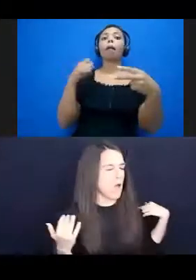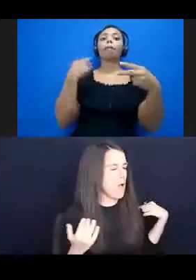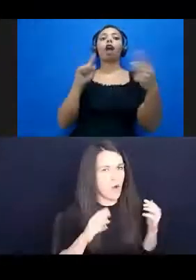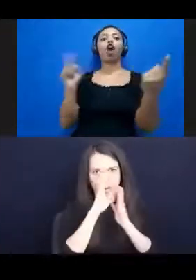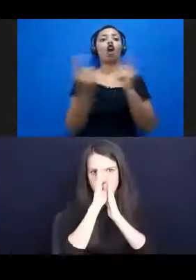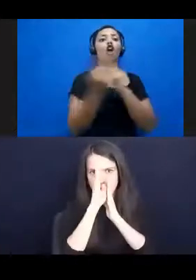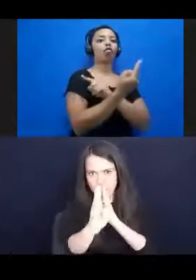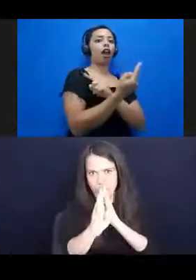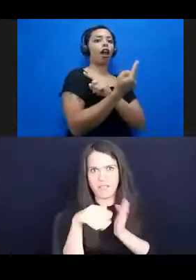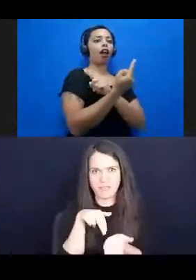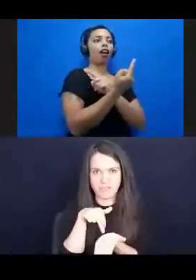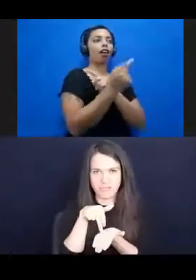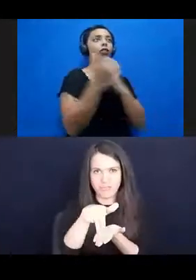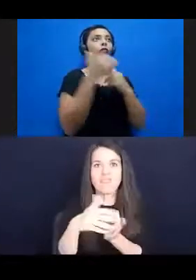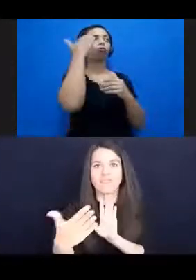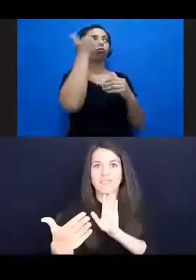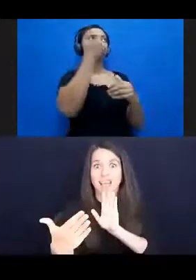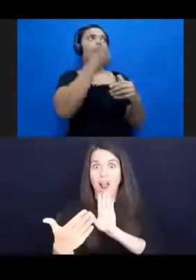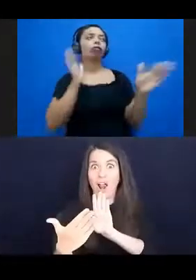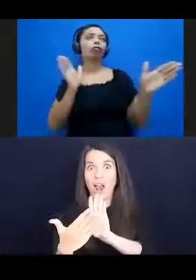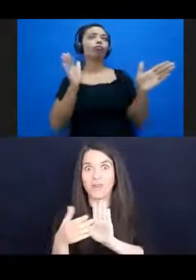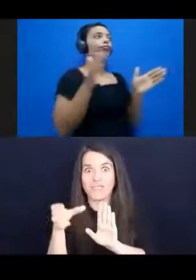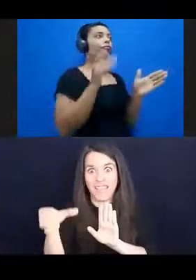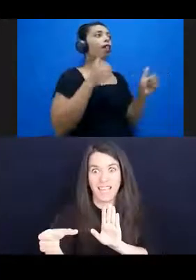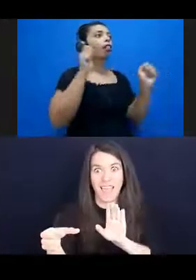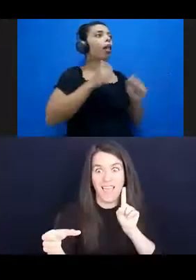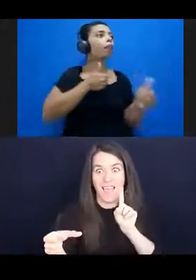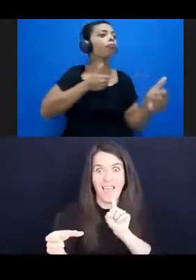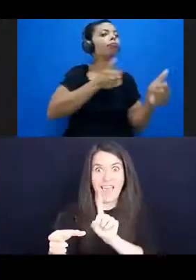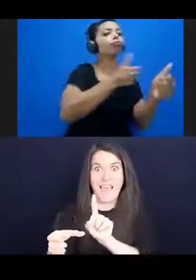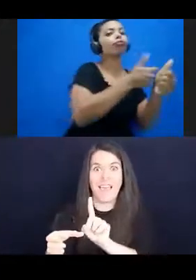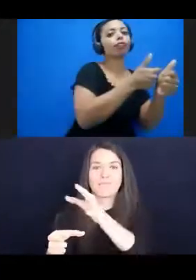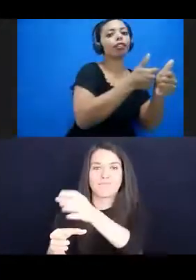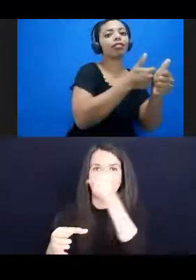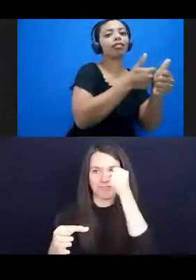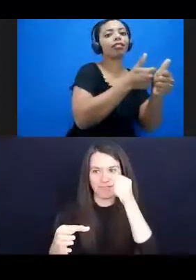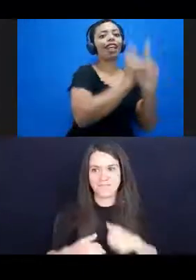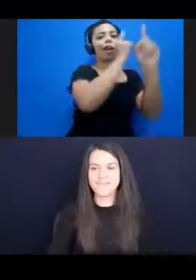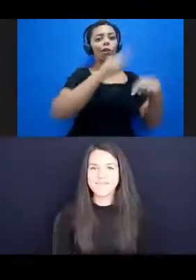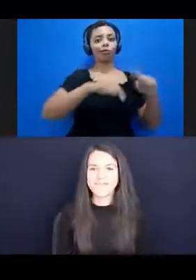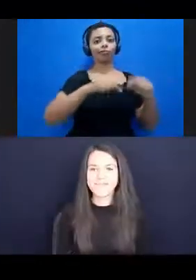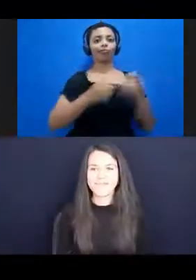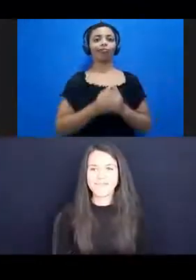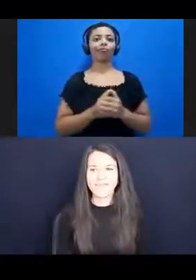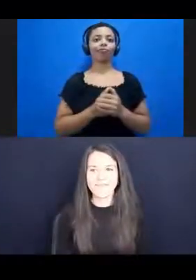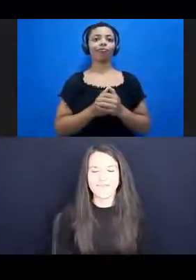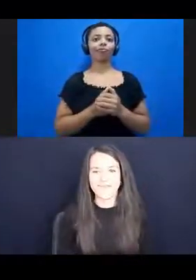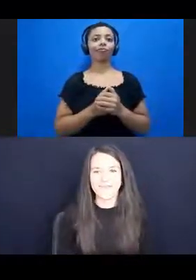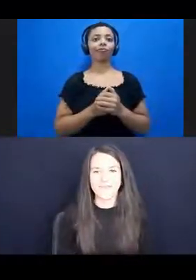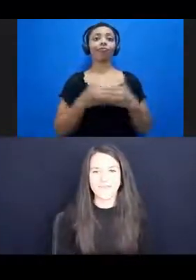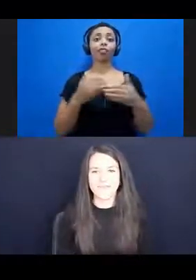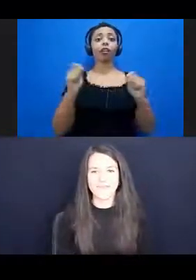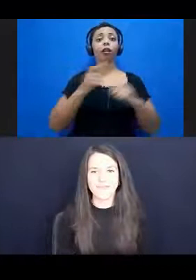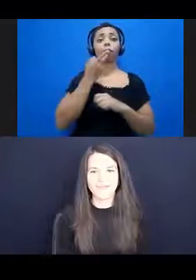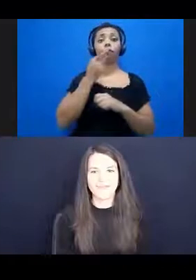need to go straight forward. And it can tell you when you're getting closer to it. And again, we can see, in this case, the water bottle